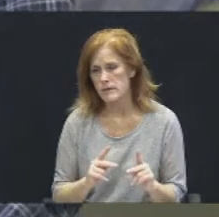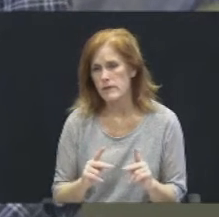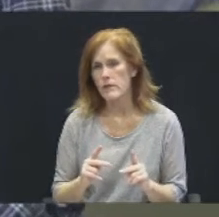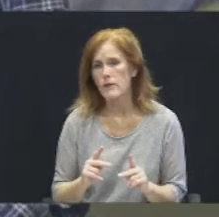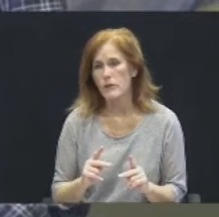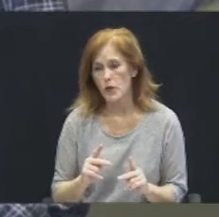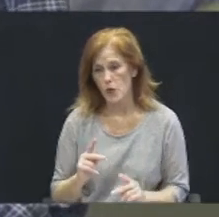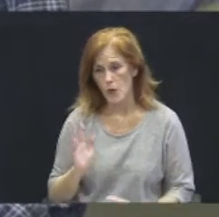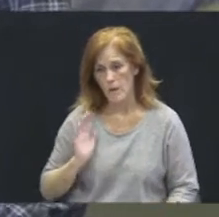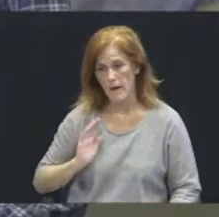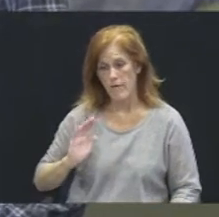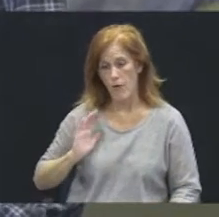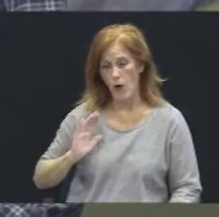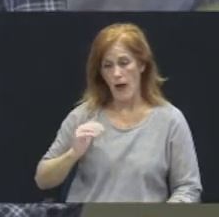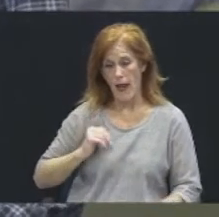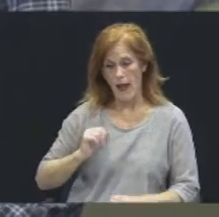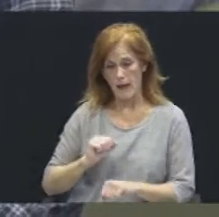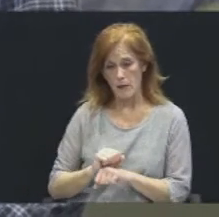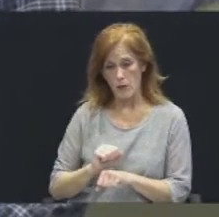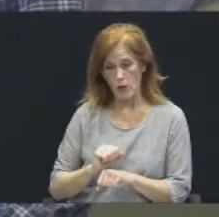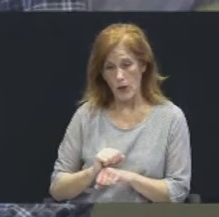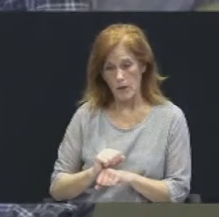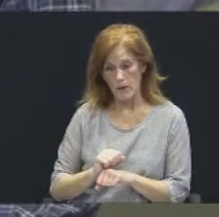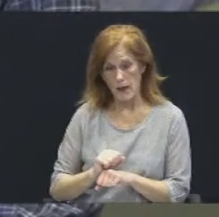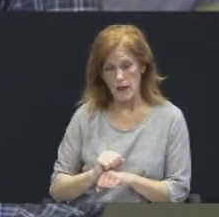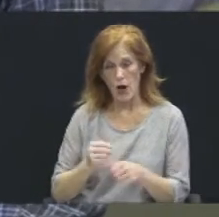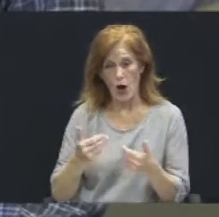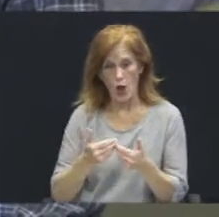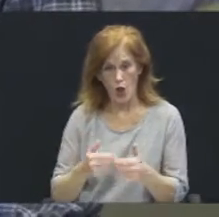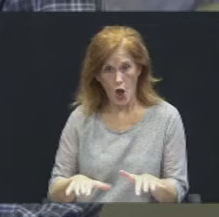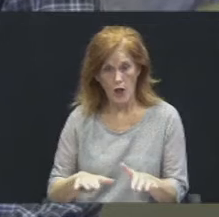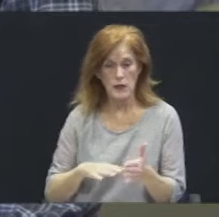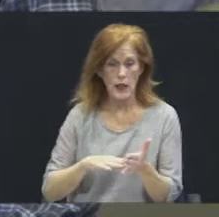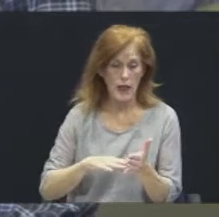had employment are now losing employment or being furloughed